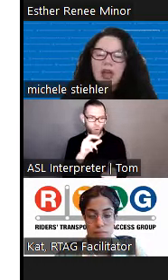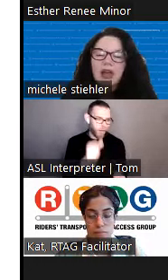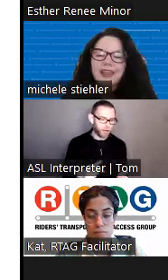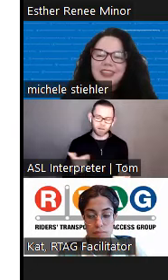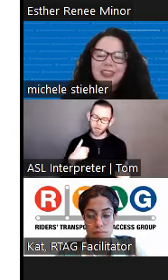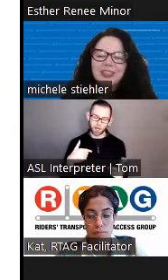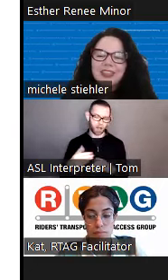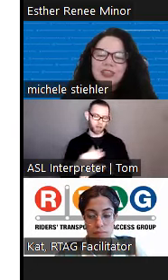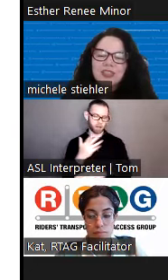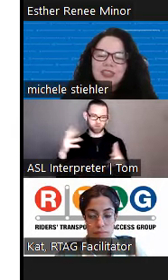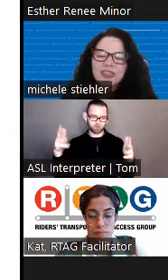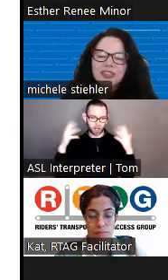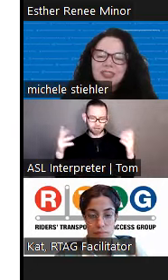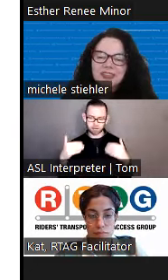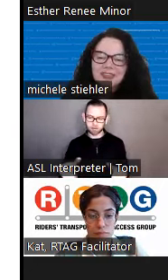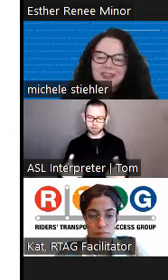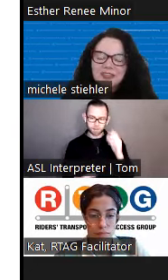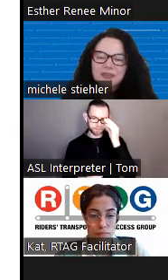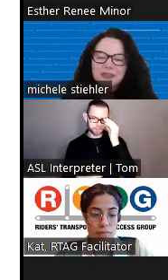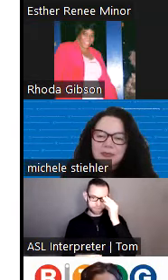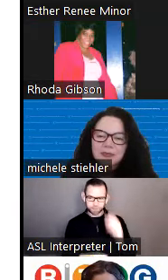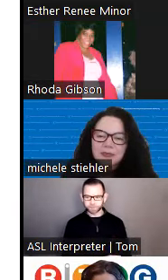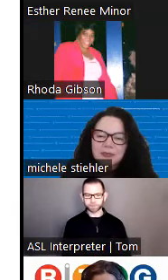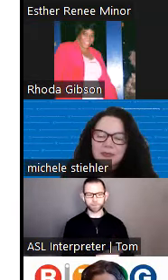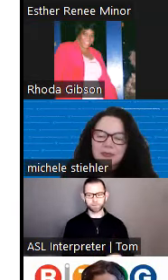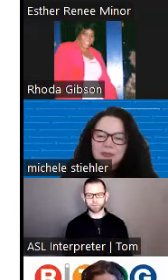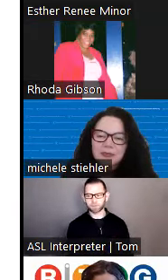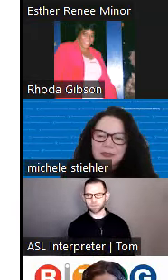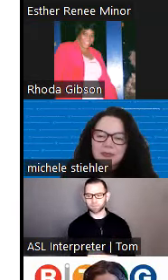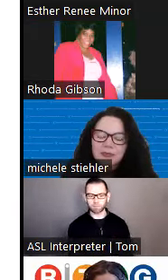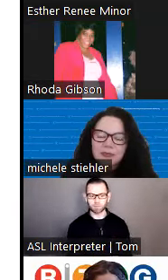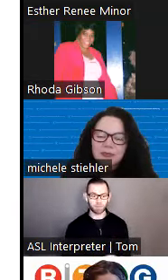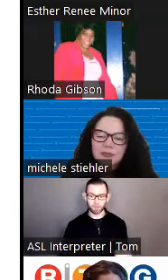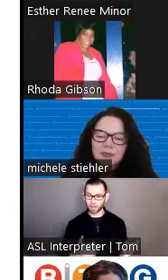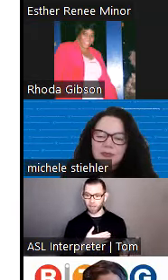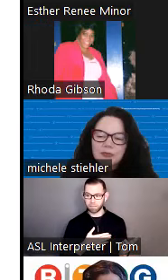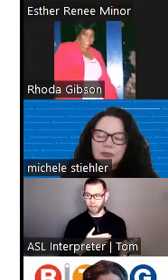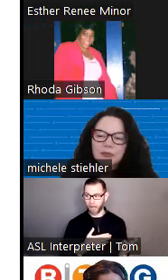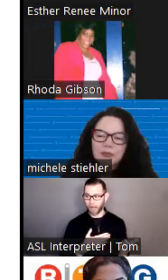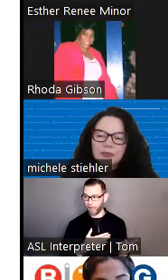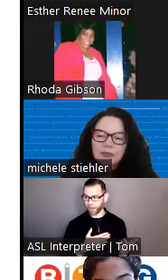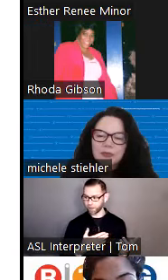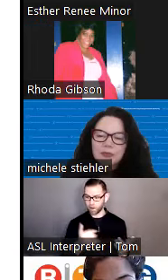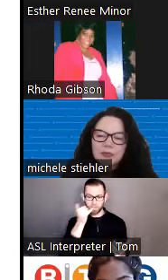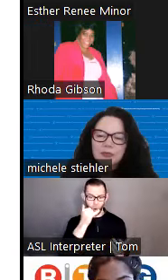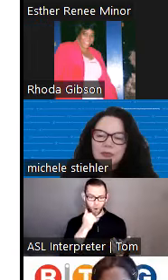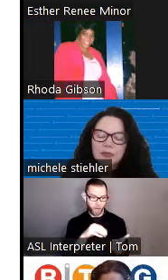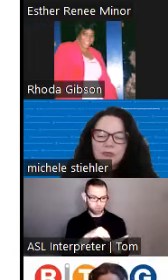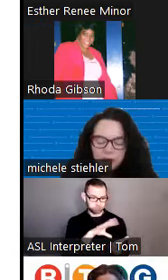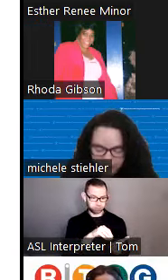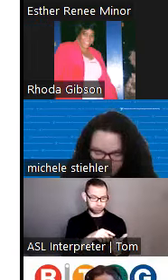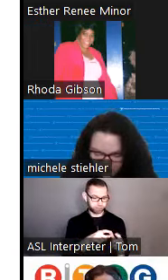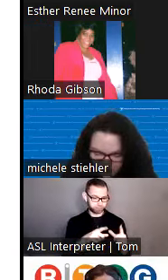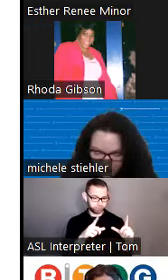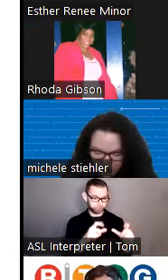bananas. I have a whole screen full. My phone is full of snapshots of drivers canceling,